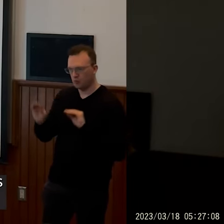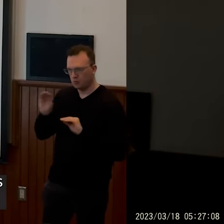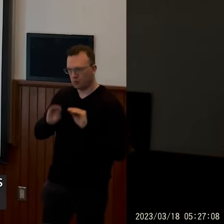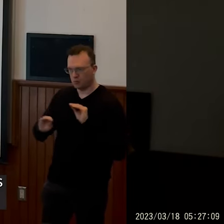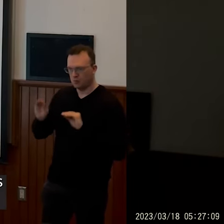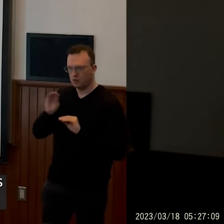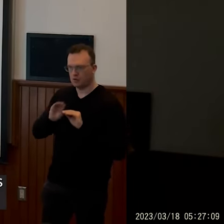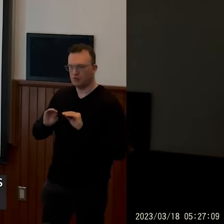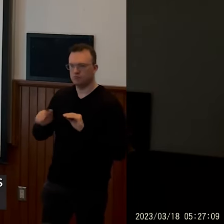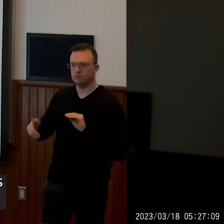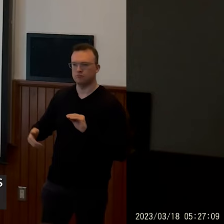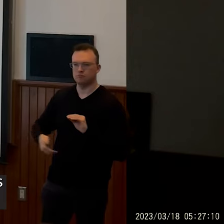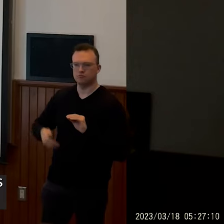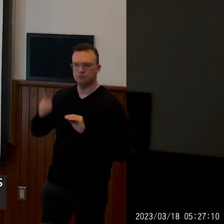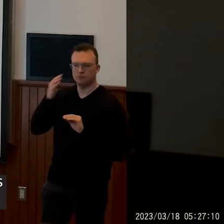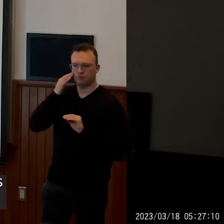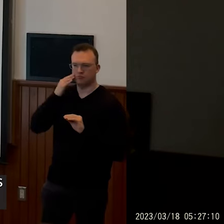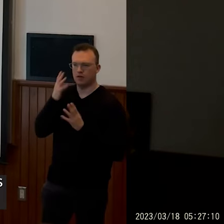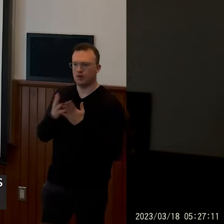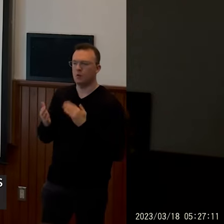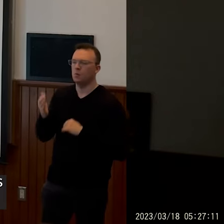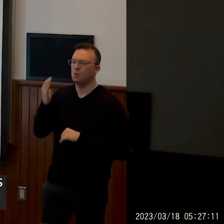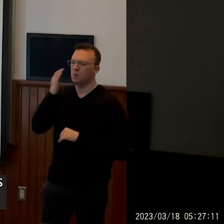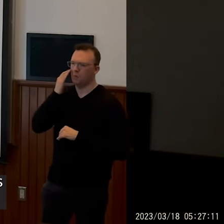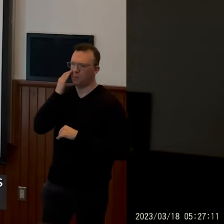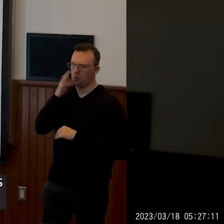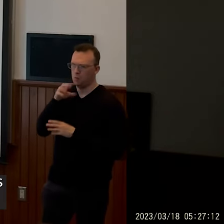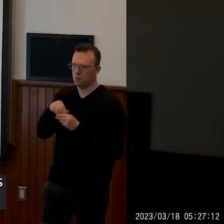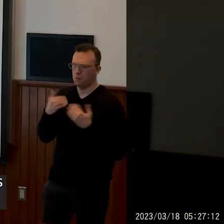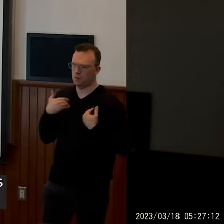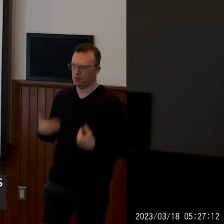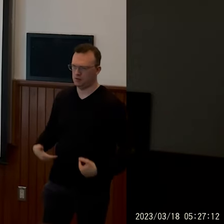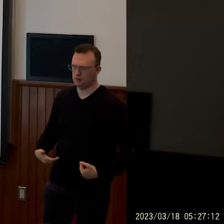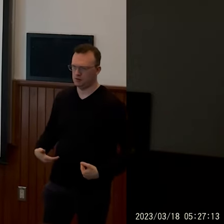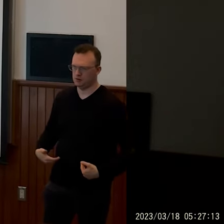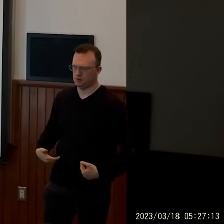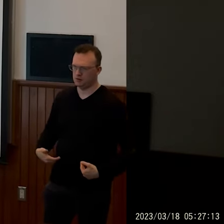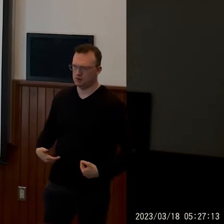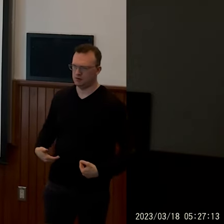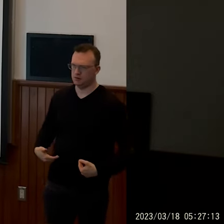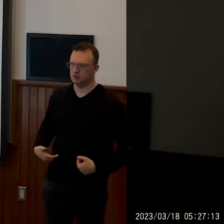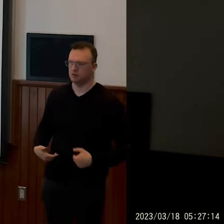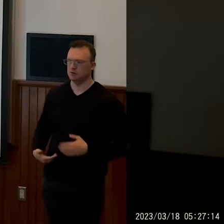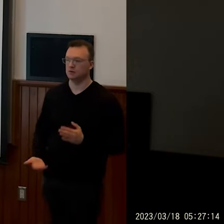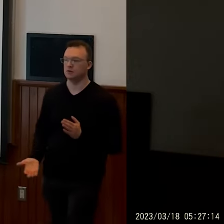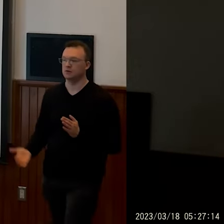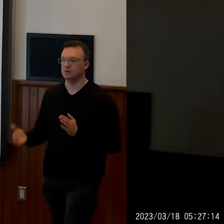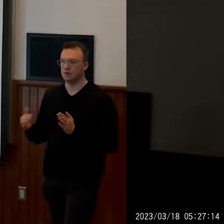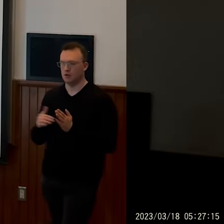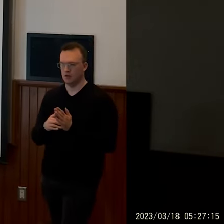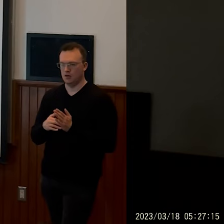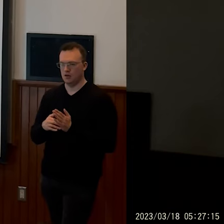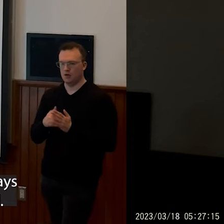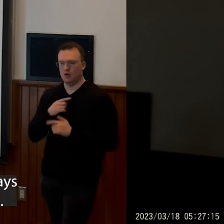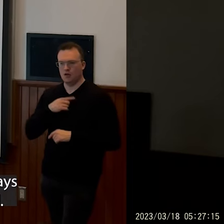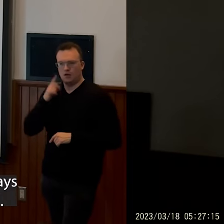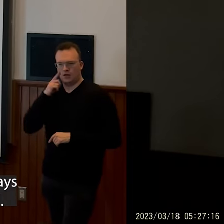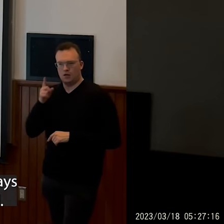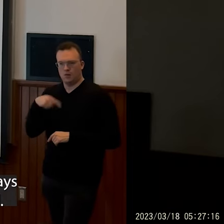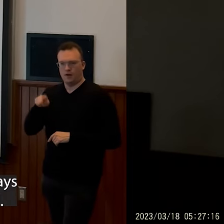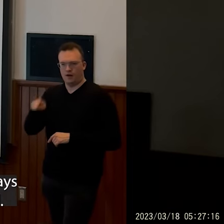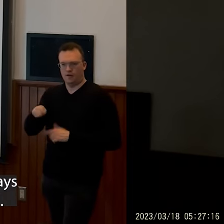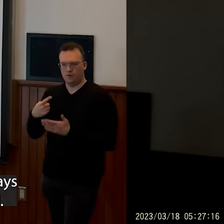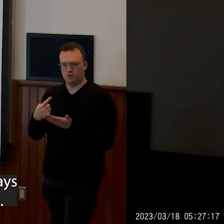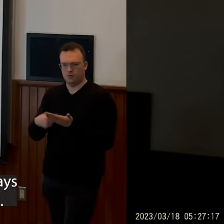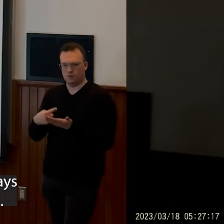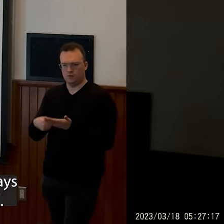a tacit knowledge, those things that we just know in the body. And so once again, and we have to talk